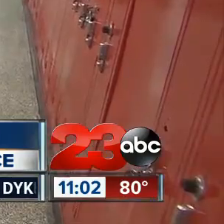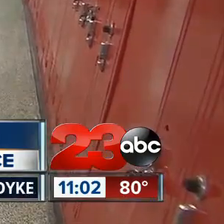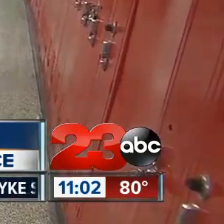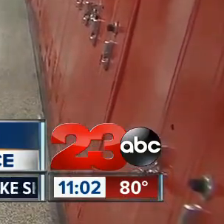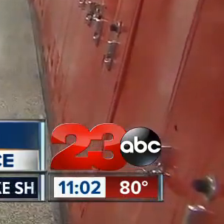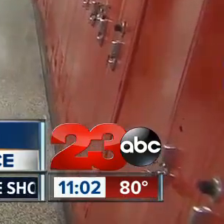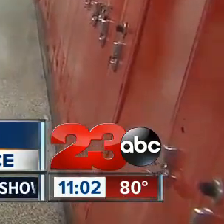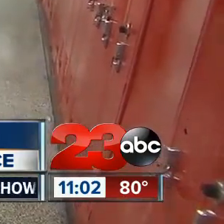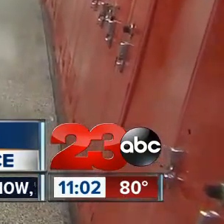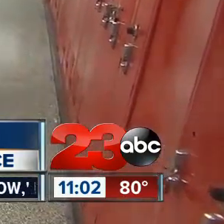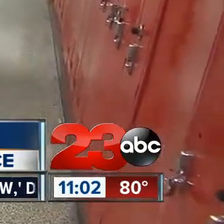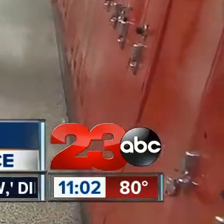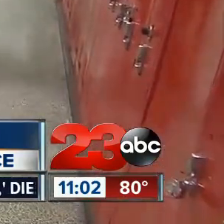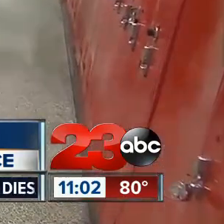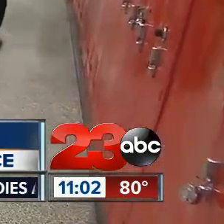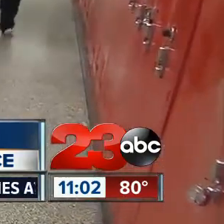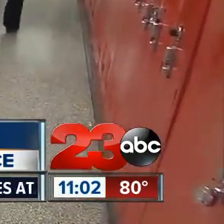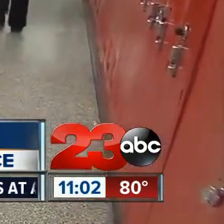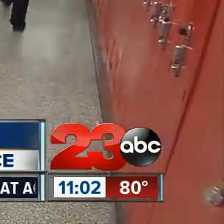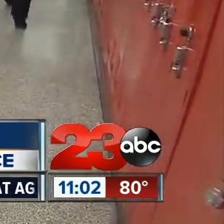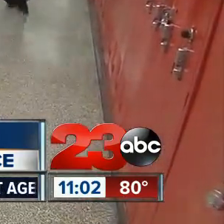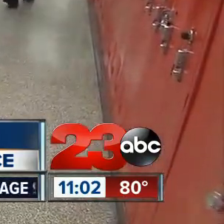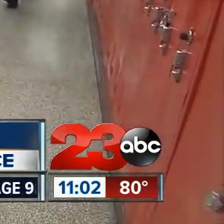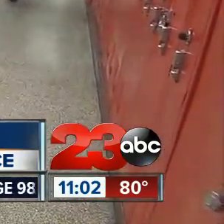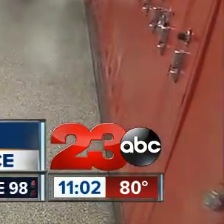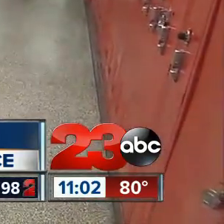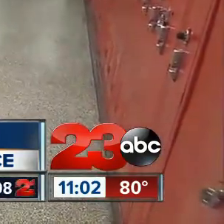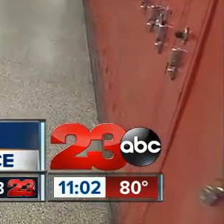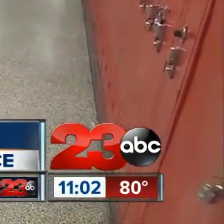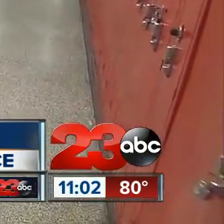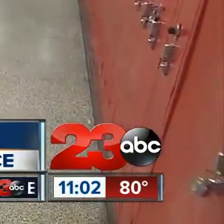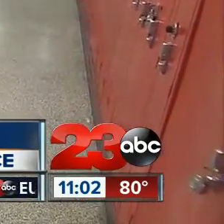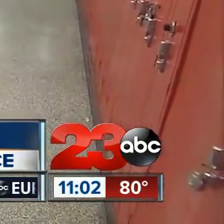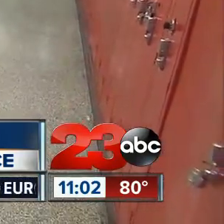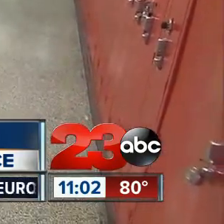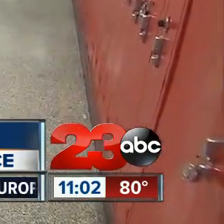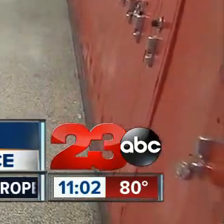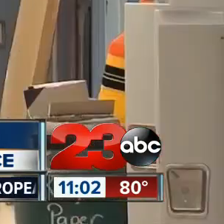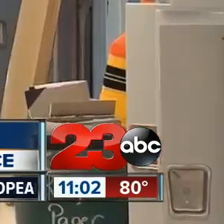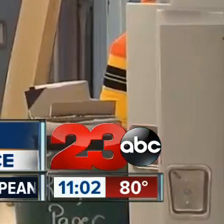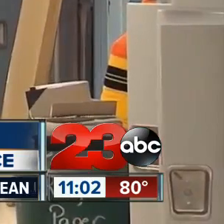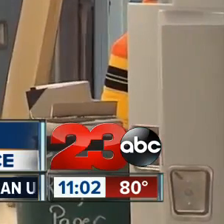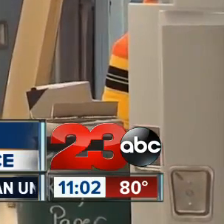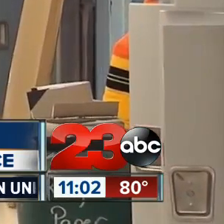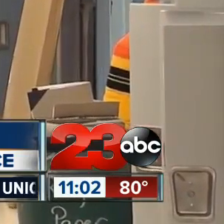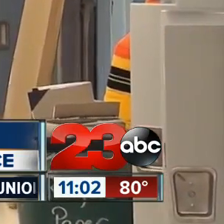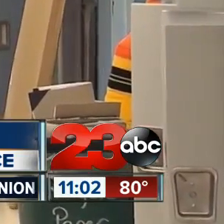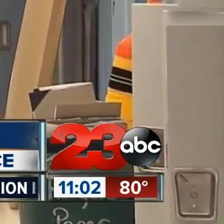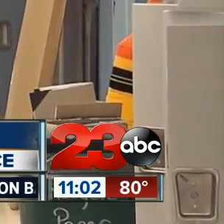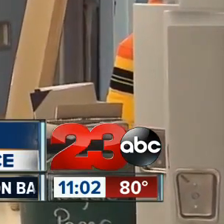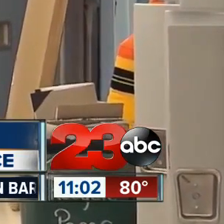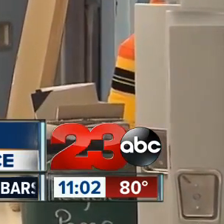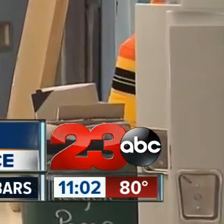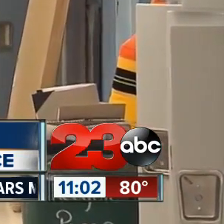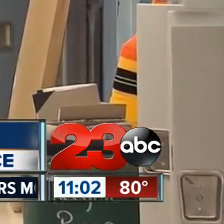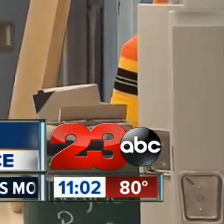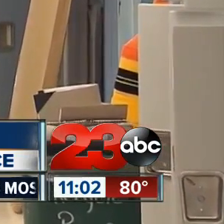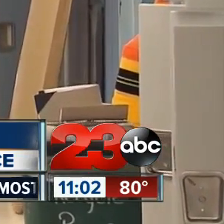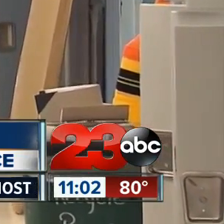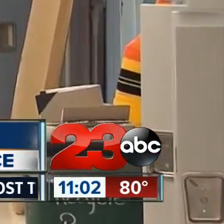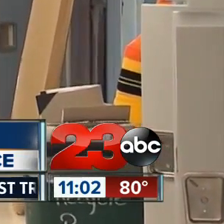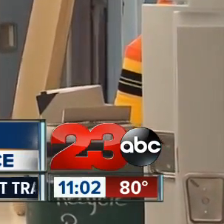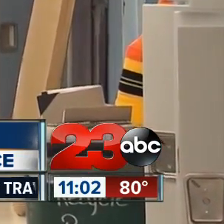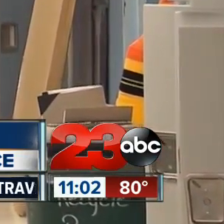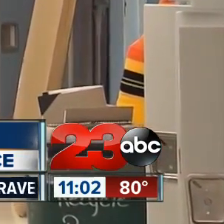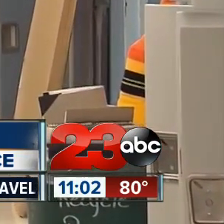them. And so for those reasons, we are launching next week a mini series on ethnic studies to highlight